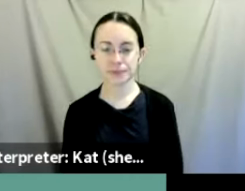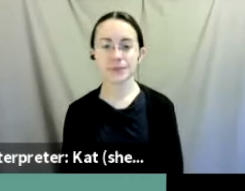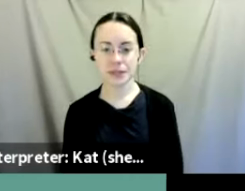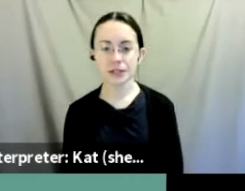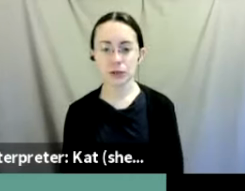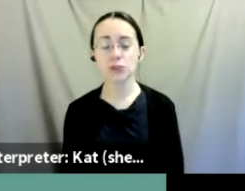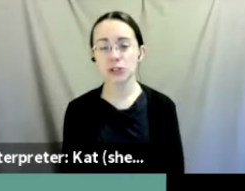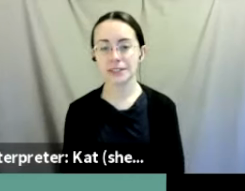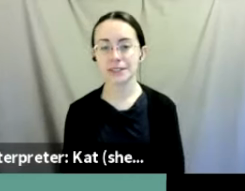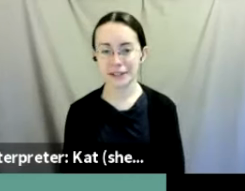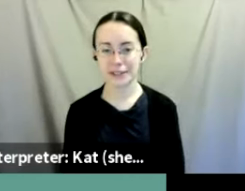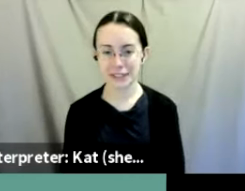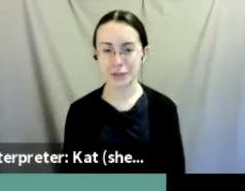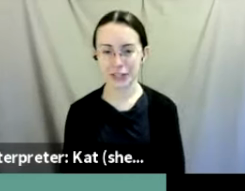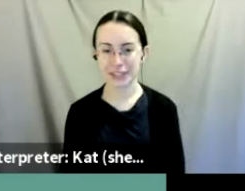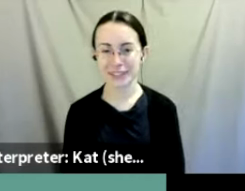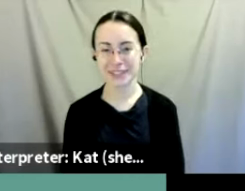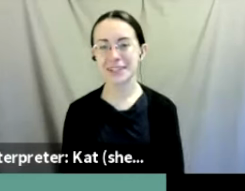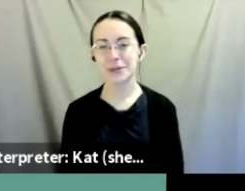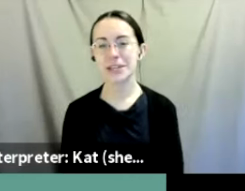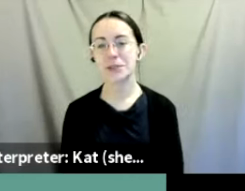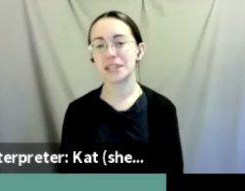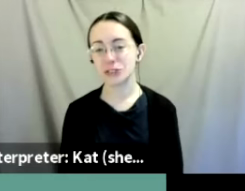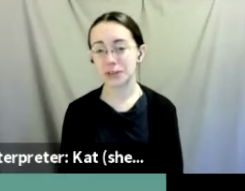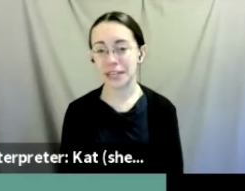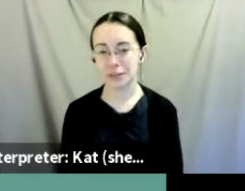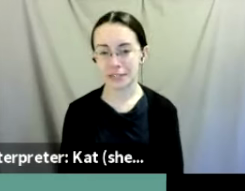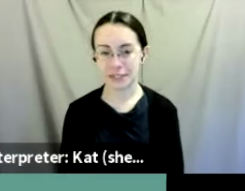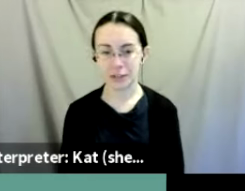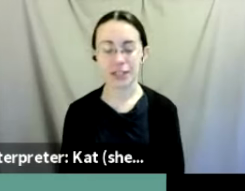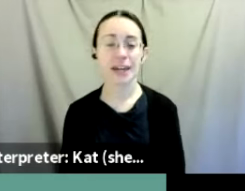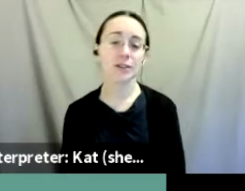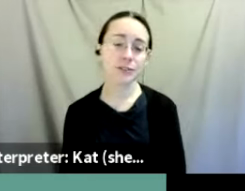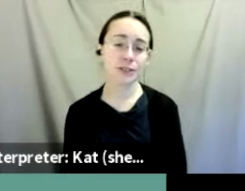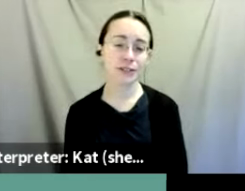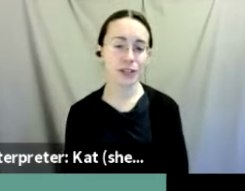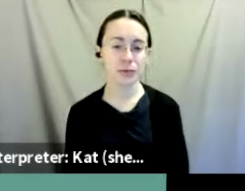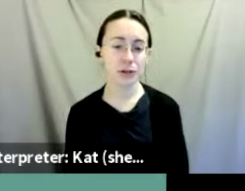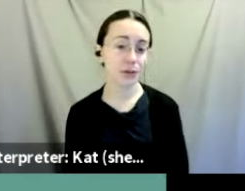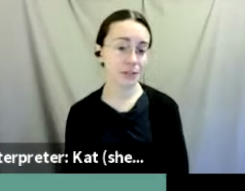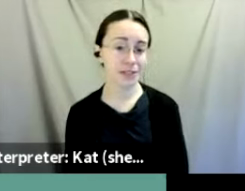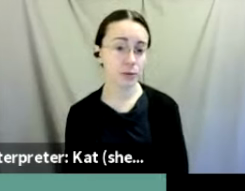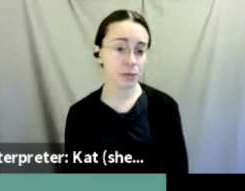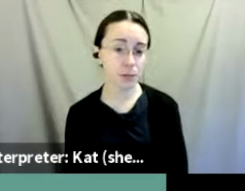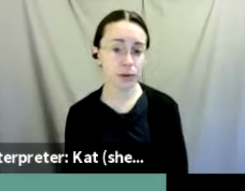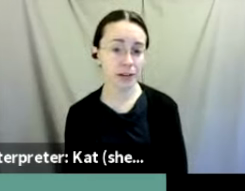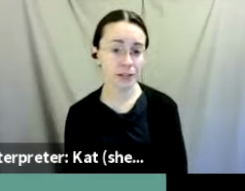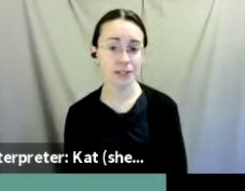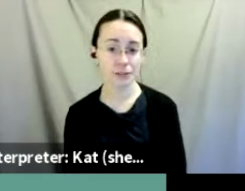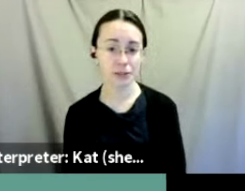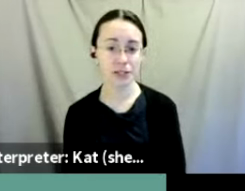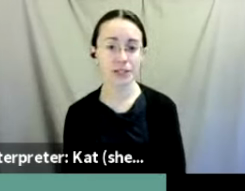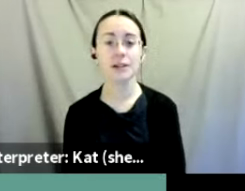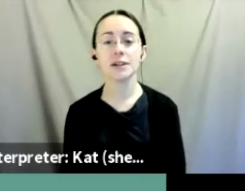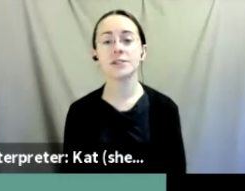culture is not disabling, but the mainstream can be disabling. And also that there's nothing wrong with disabled people or having